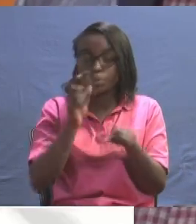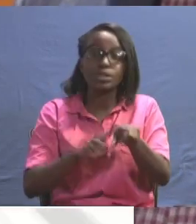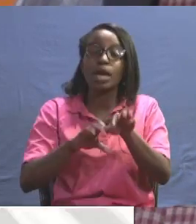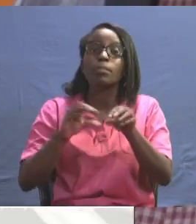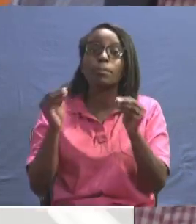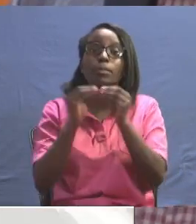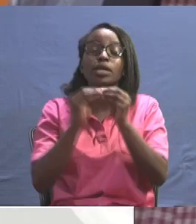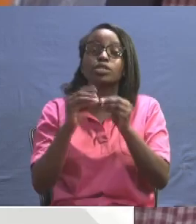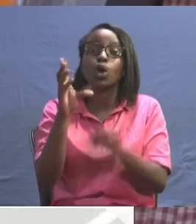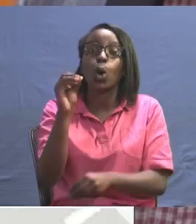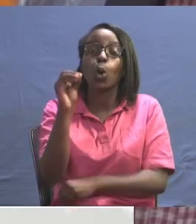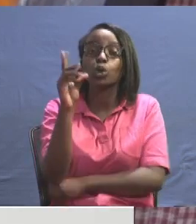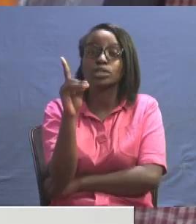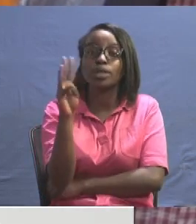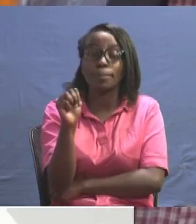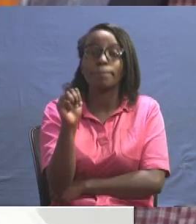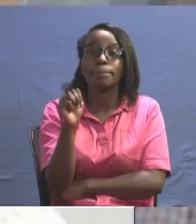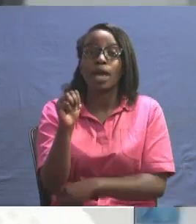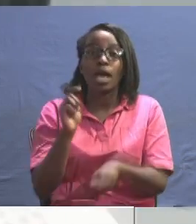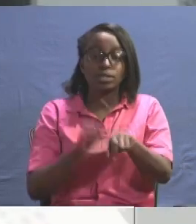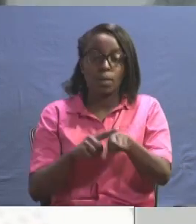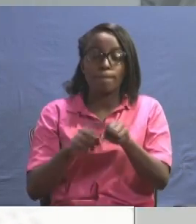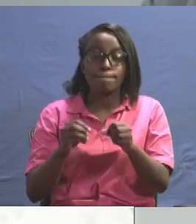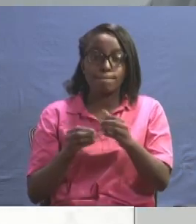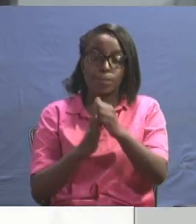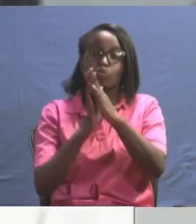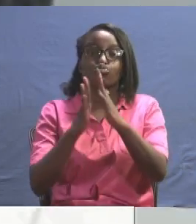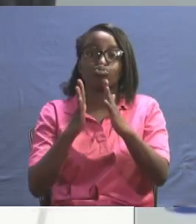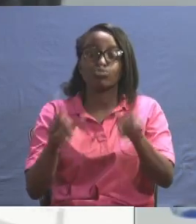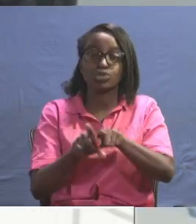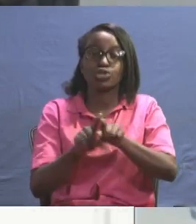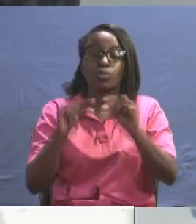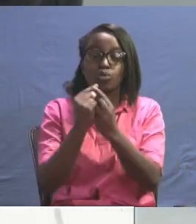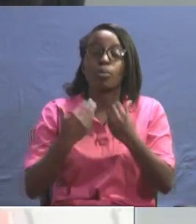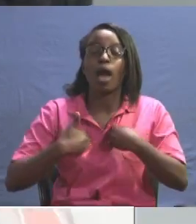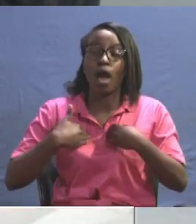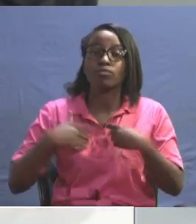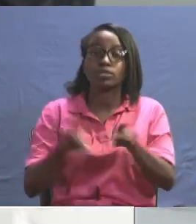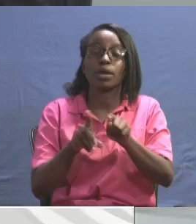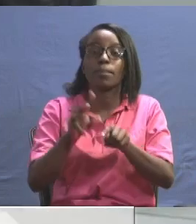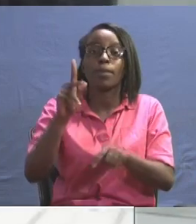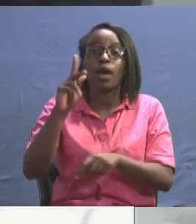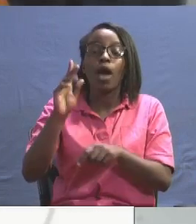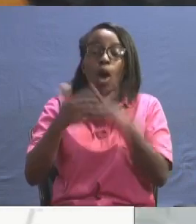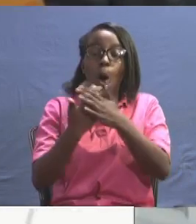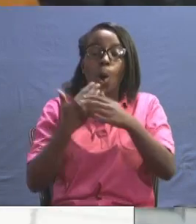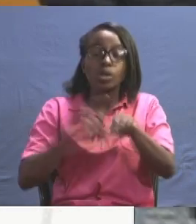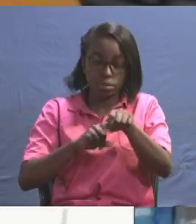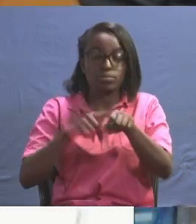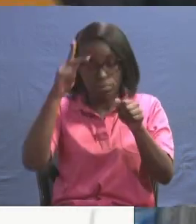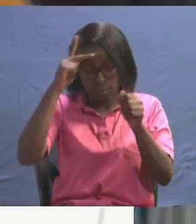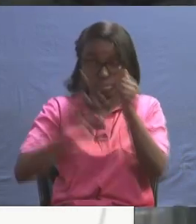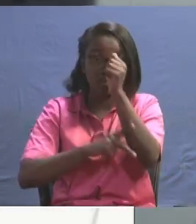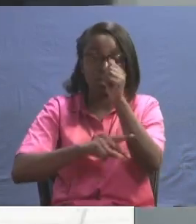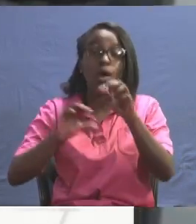wa ODM katika baraza kuu la mawaziri. Kakamega Governor Fernandez Barasa emphasized that they will ensure